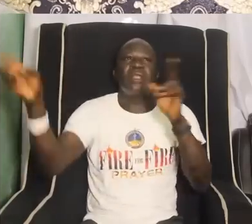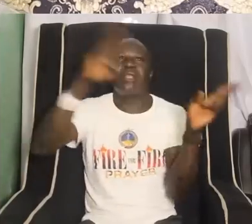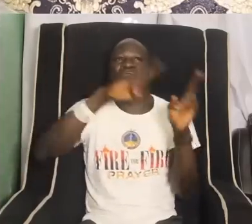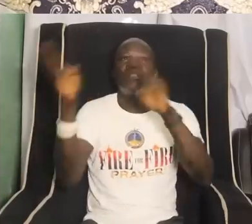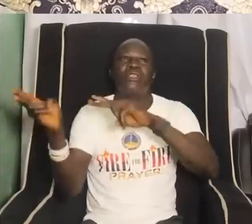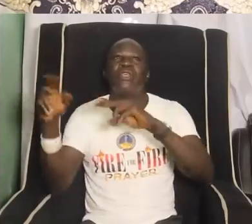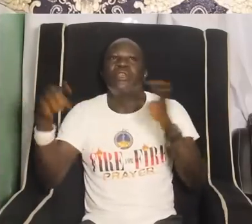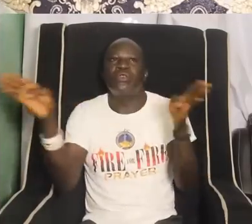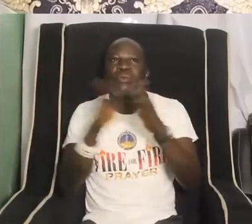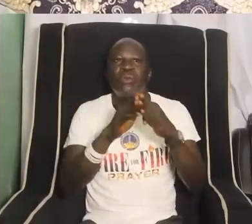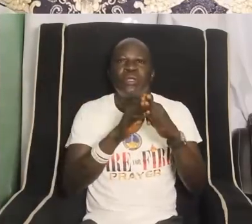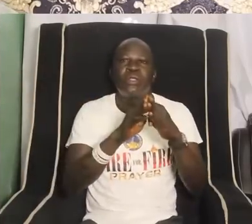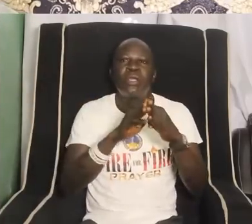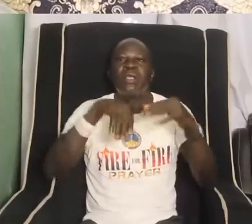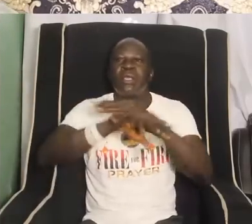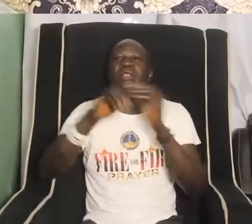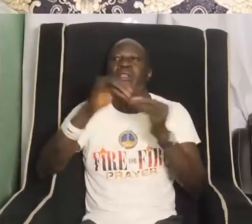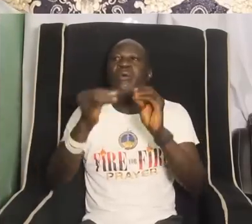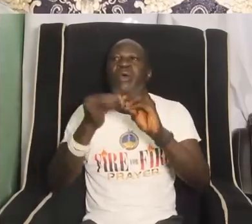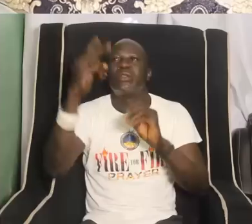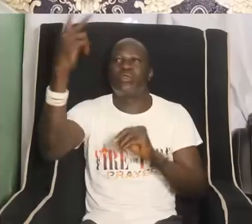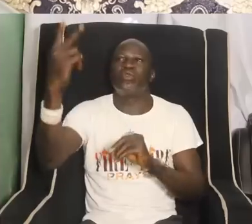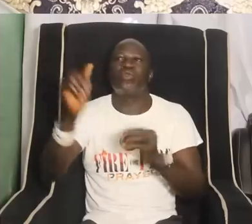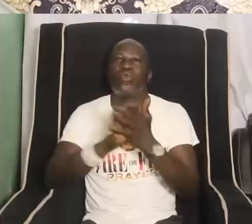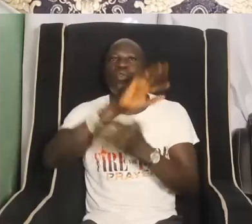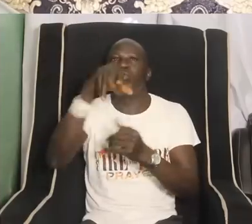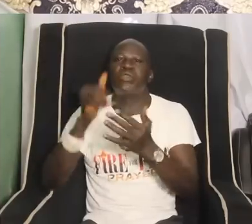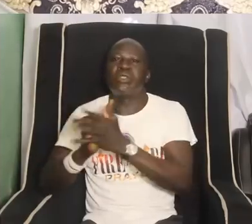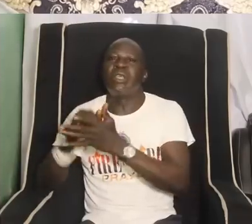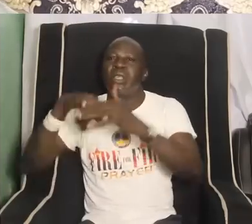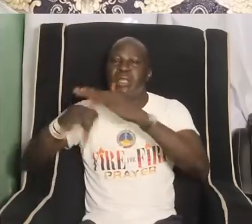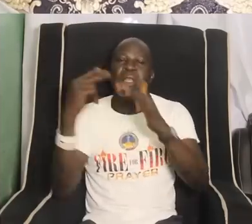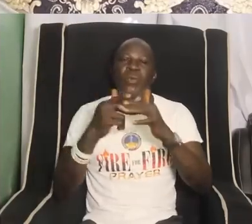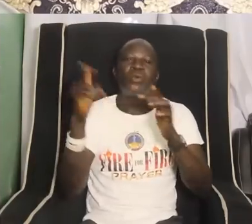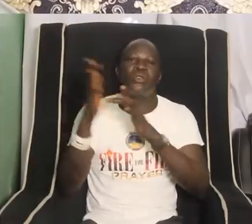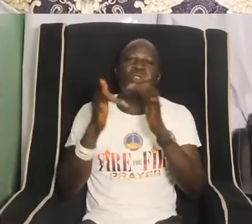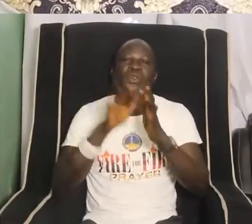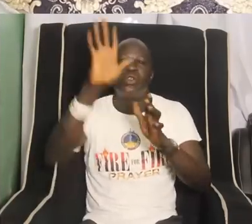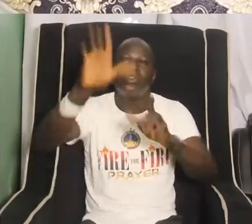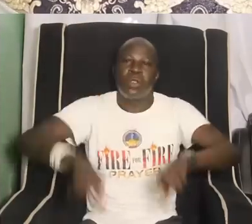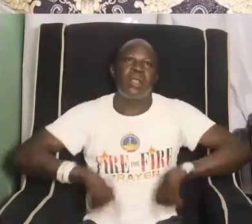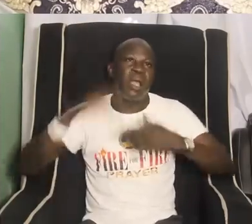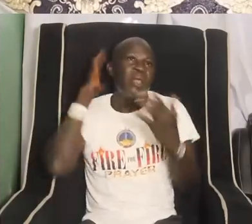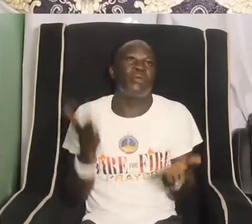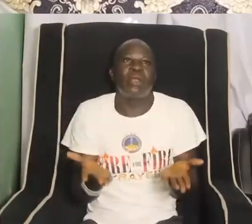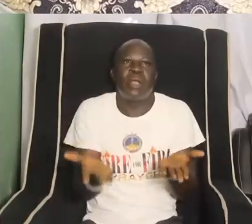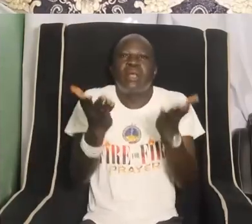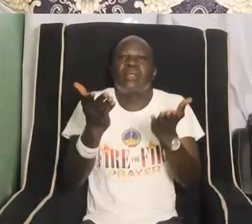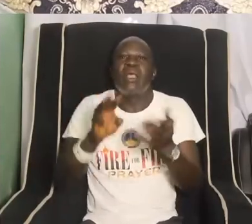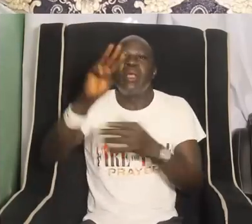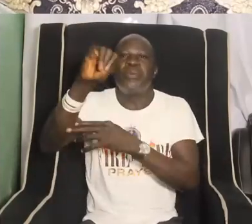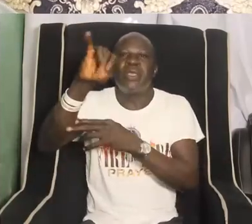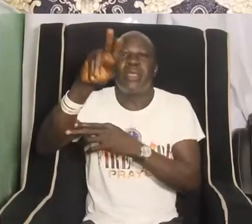When it's vigil, you will meet the number 2. And number 2. Rumo Jesus. In the name of Aye, Jesus. Your love will rise.